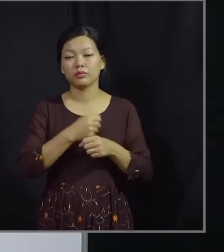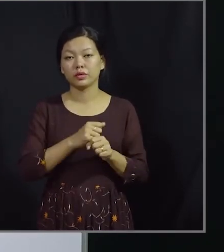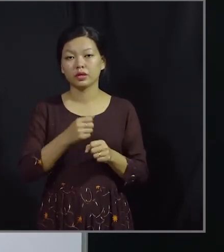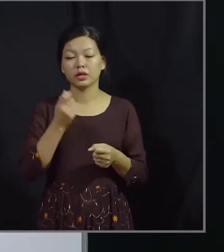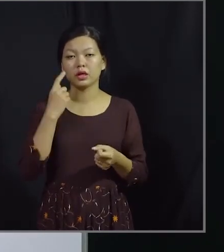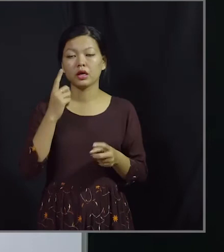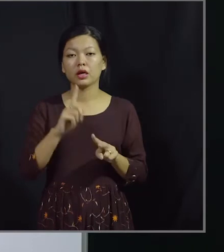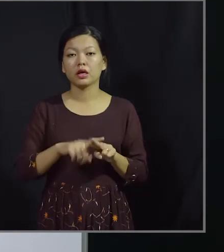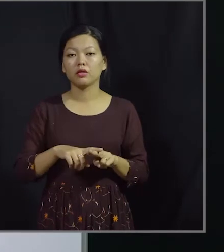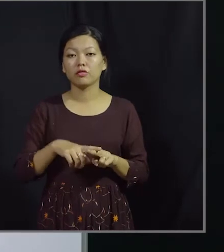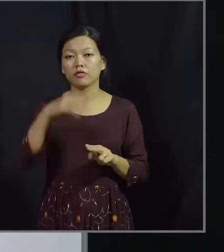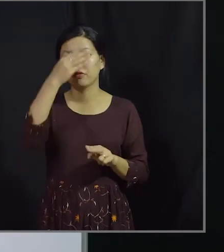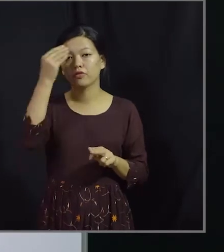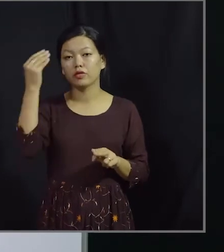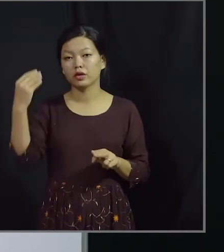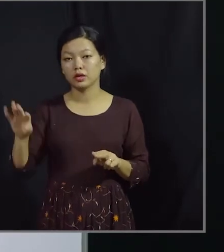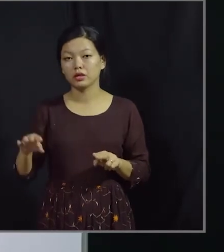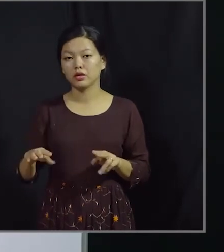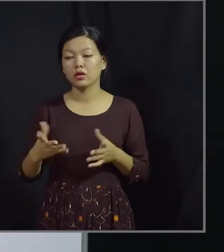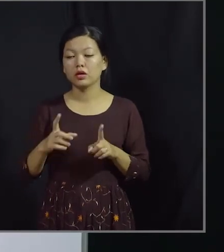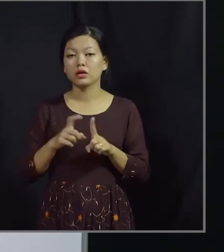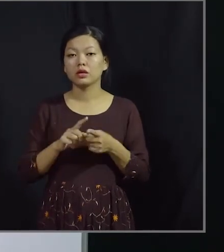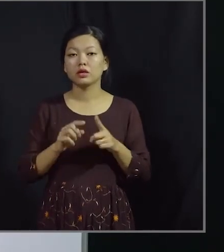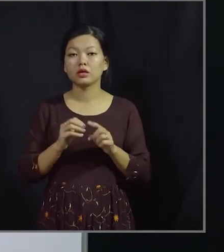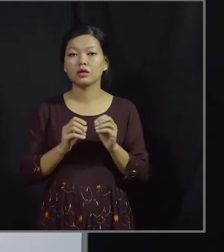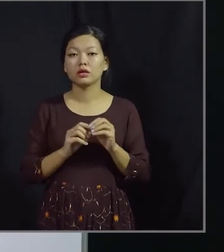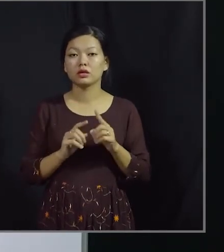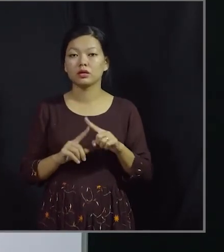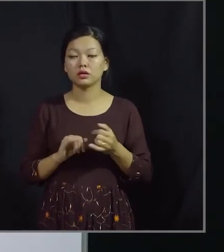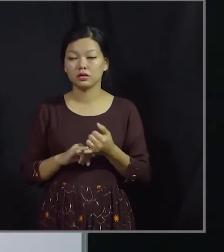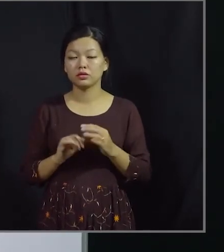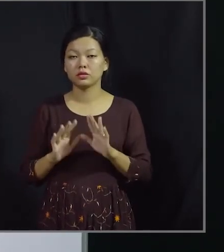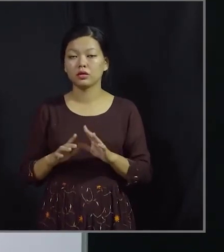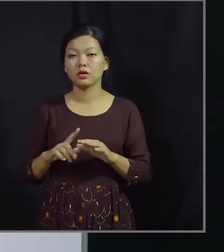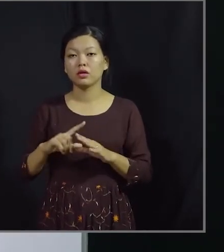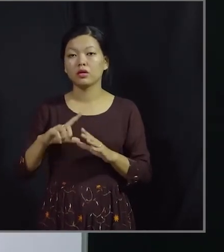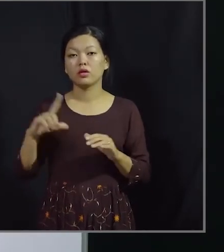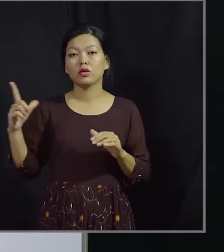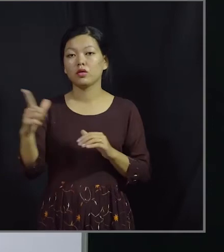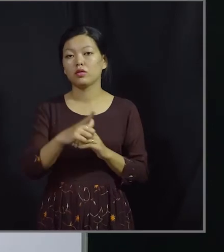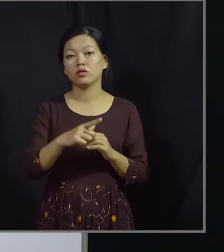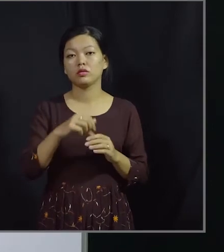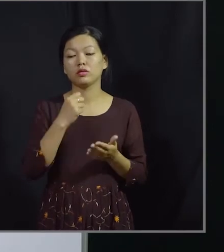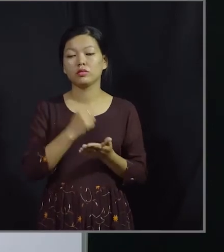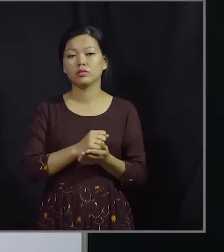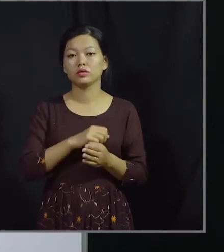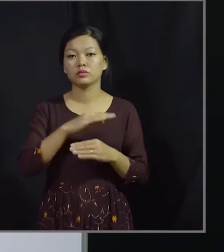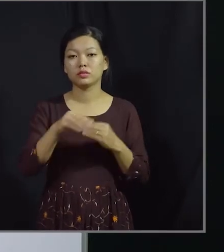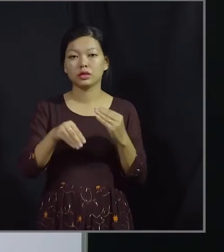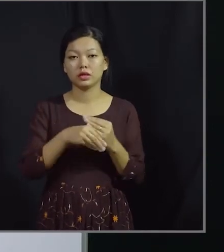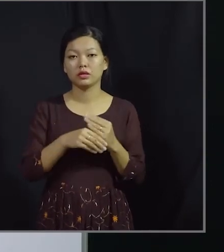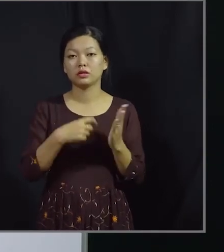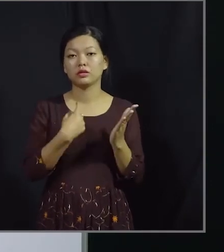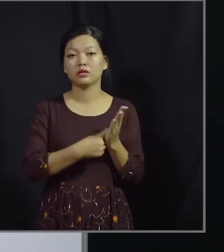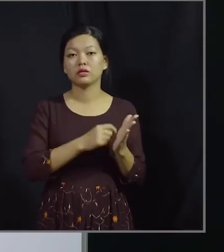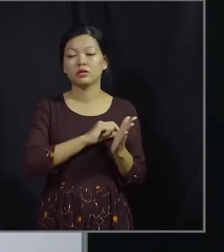there are any unrecorded liabilities, debts, it has to be recorded on the debit side. So if there is shortage on the